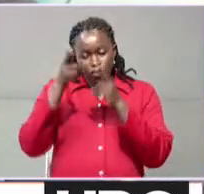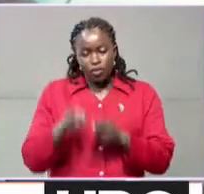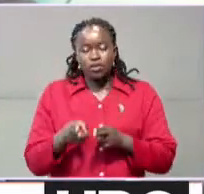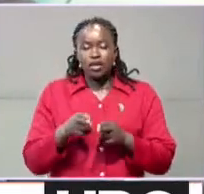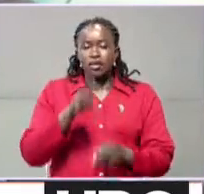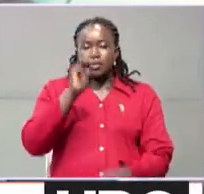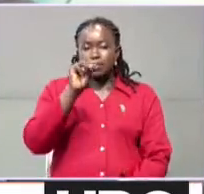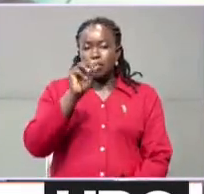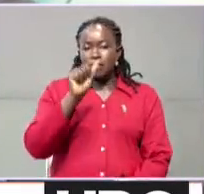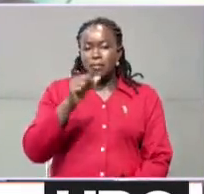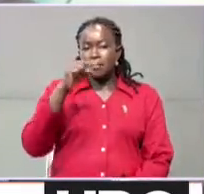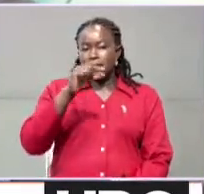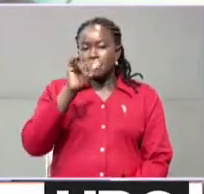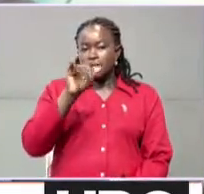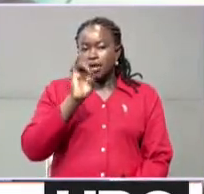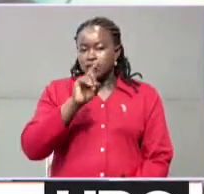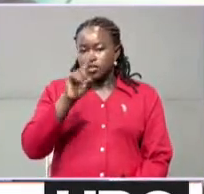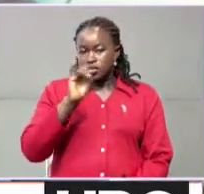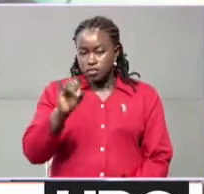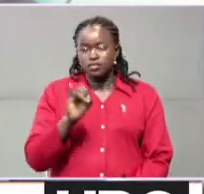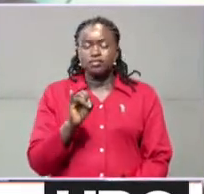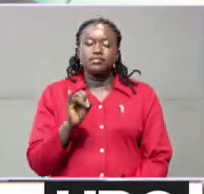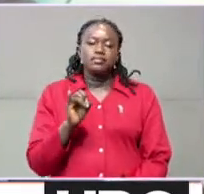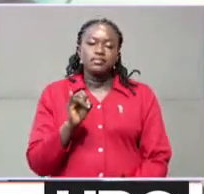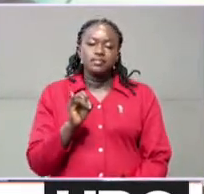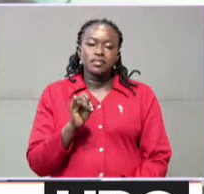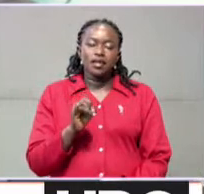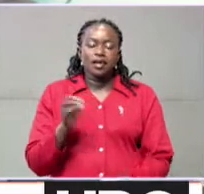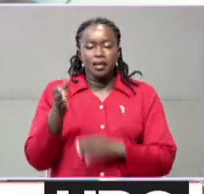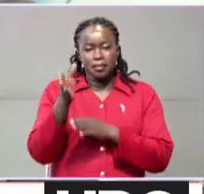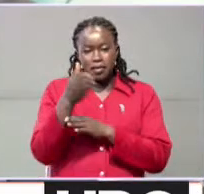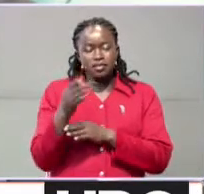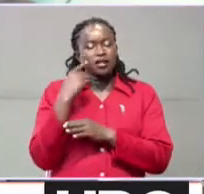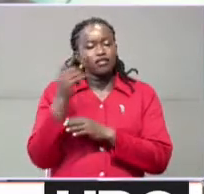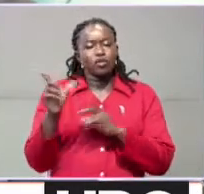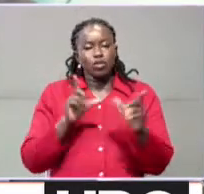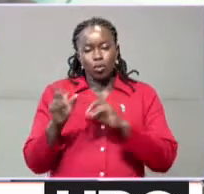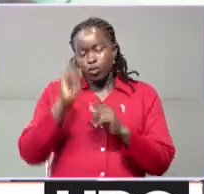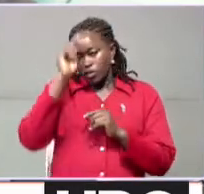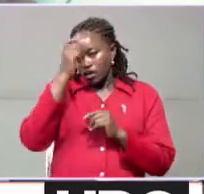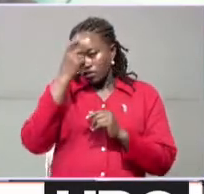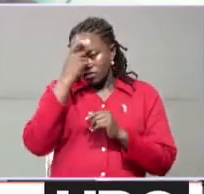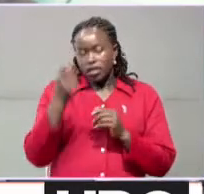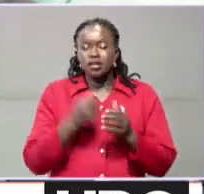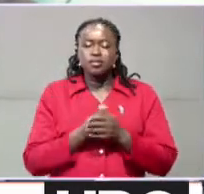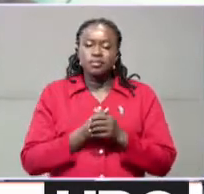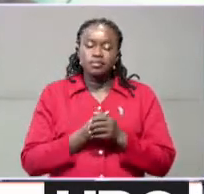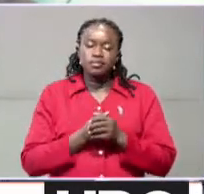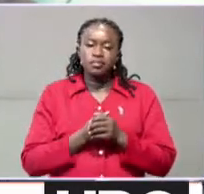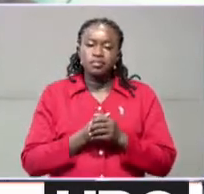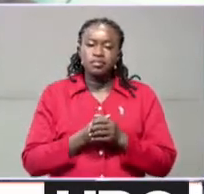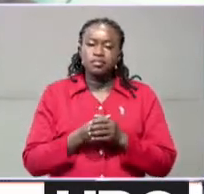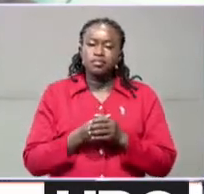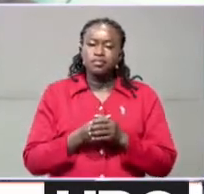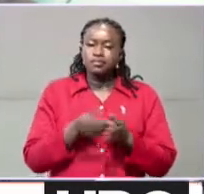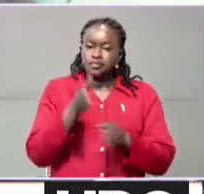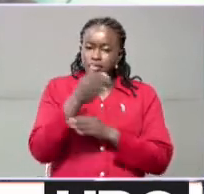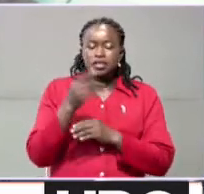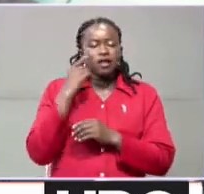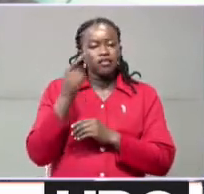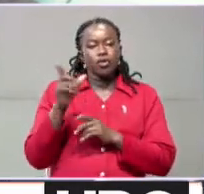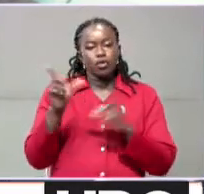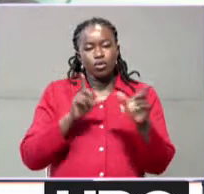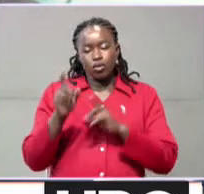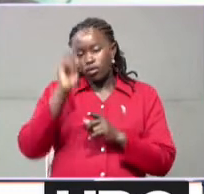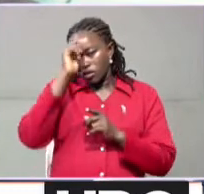mark jese rafael the minister for local government and the minister for local government on